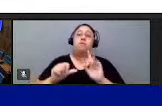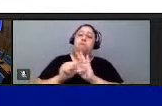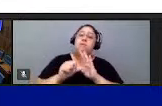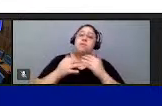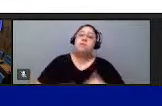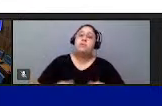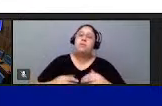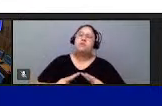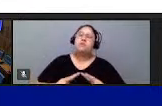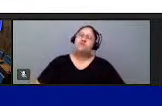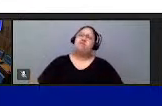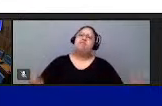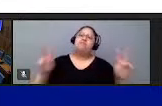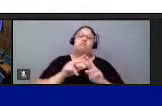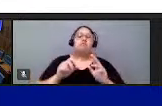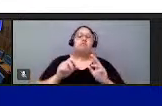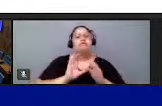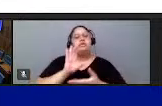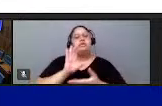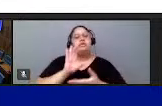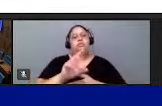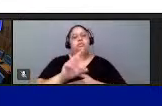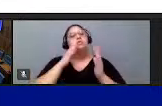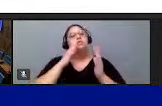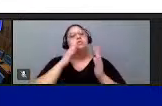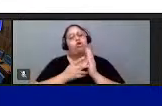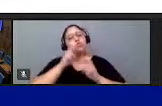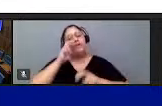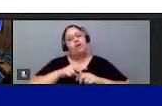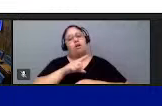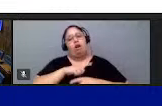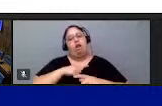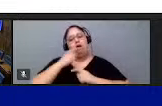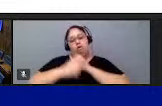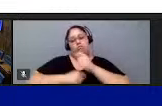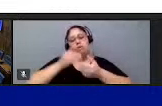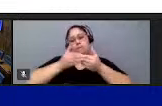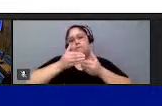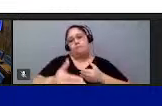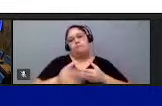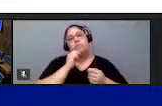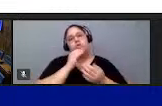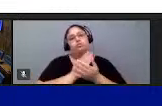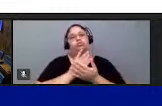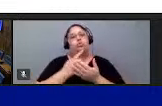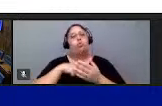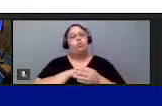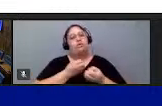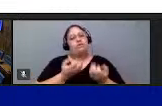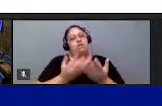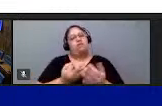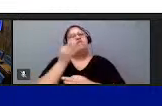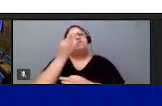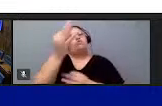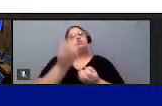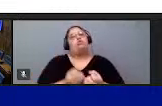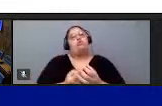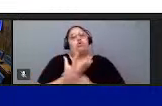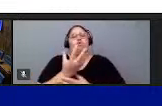are the vital Investments and technologies that are needed in the longer term to make sure that we can enable future